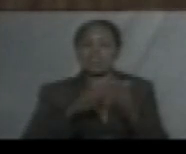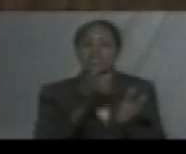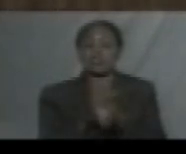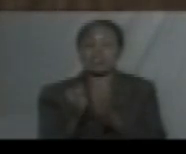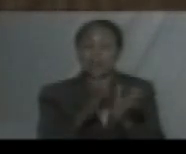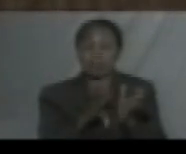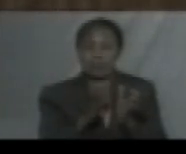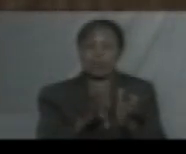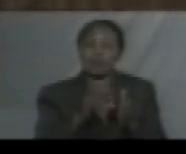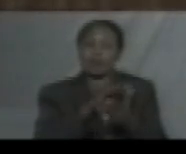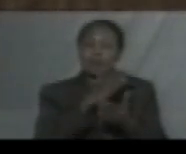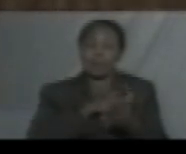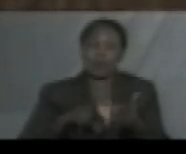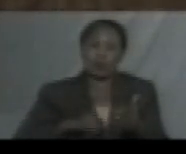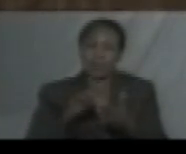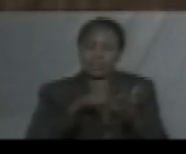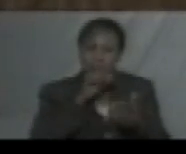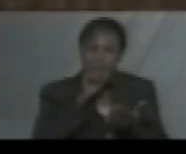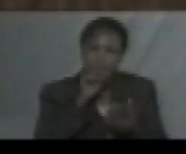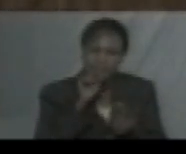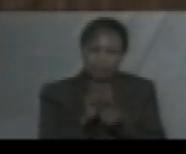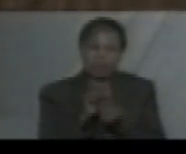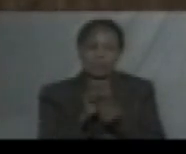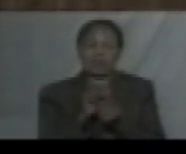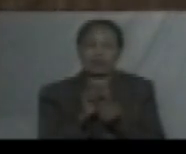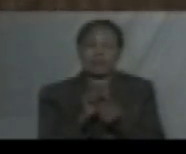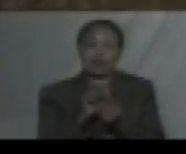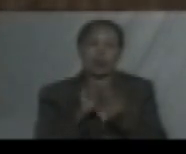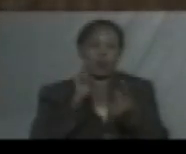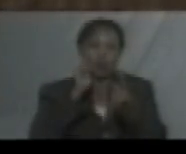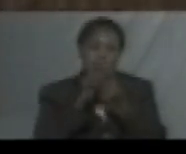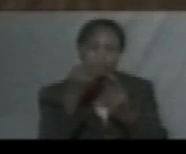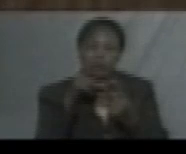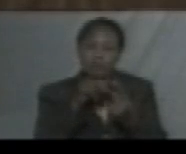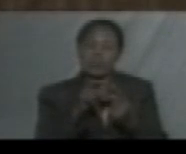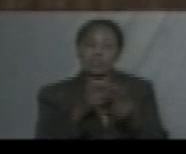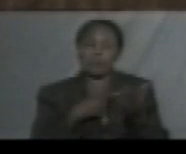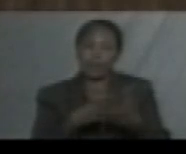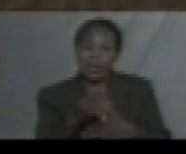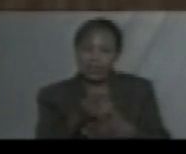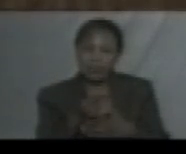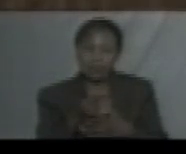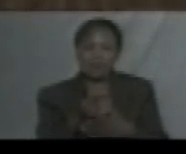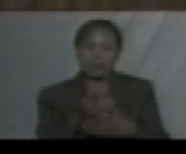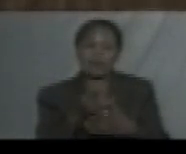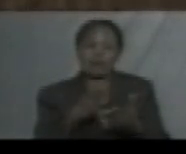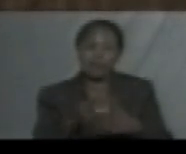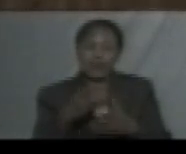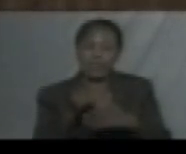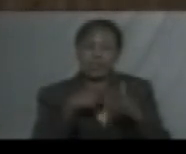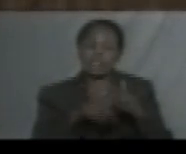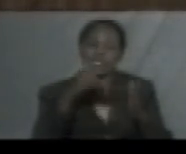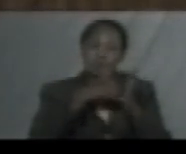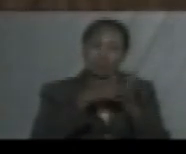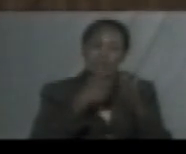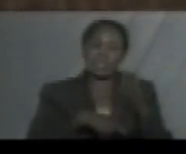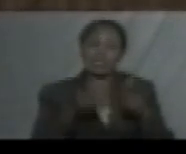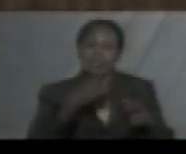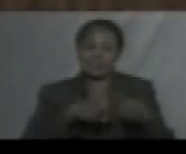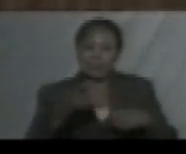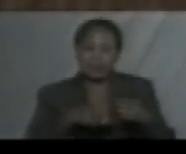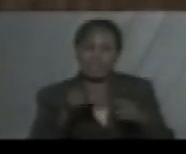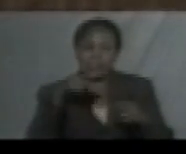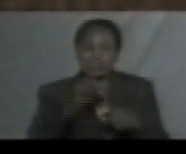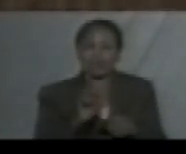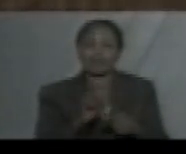My Lord, the specific objects of this tender is outlined in the tender itself, and it was